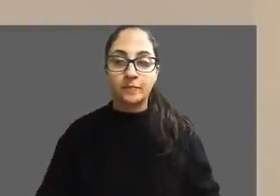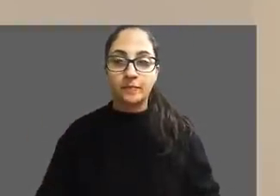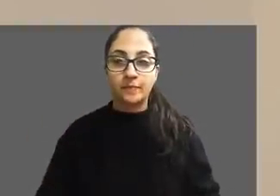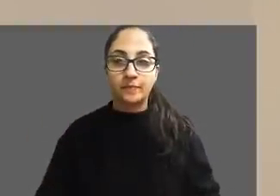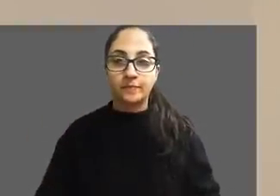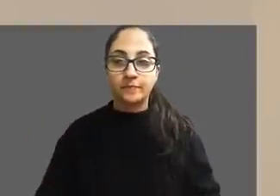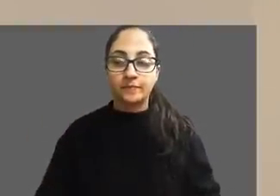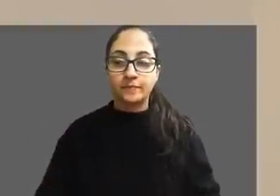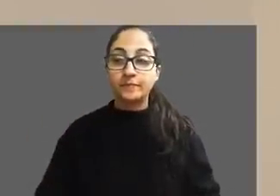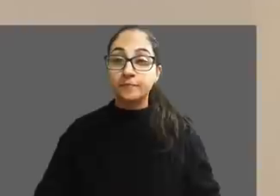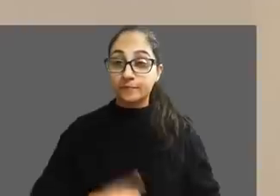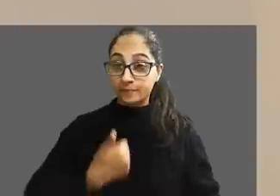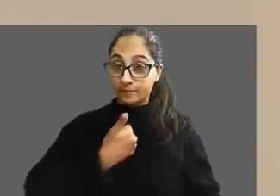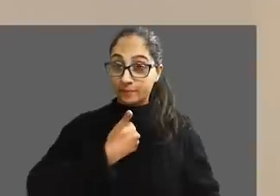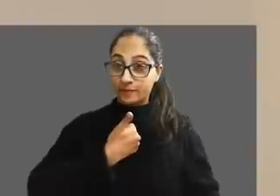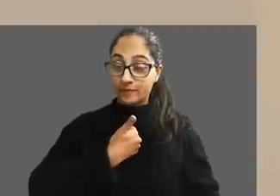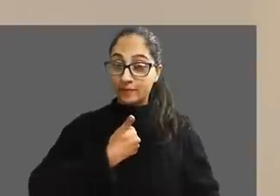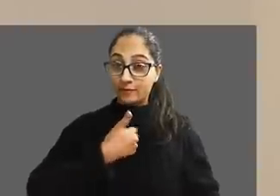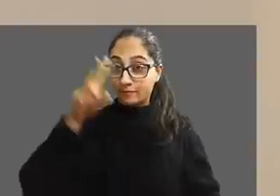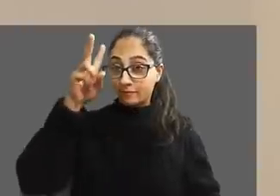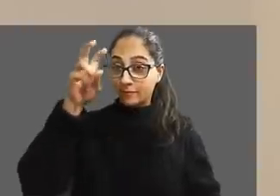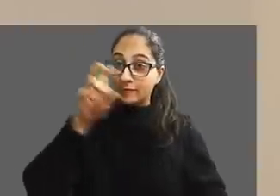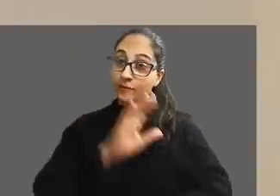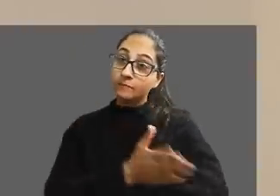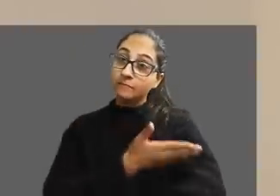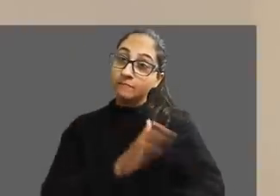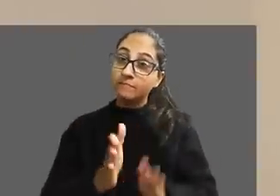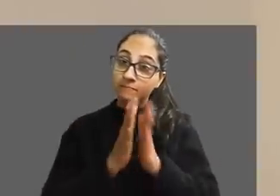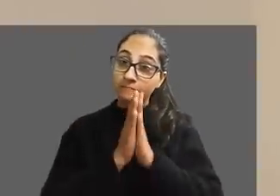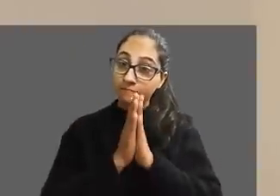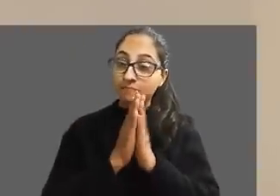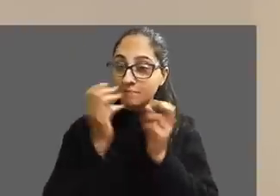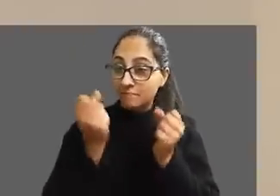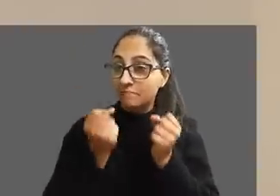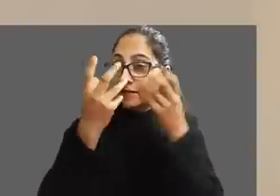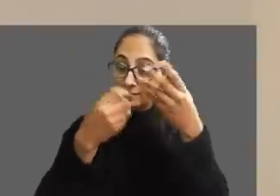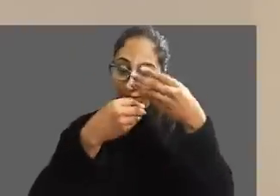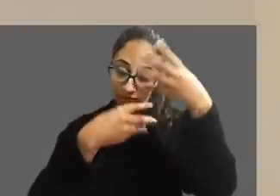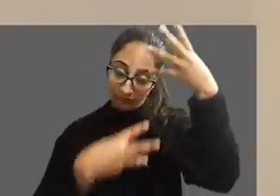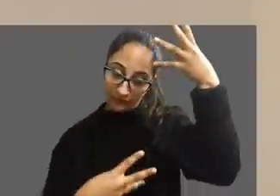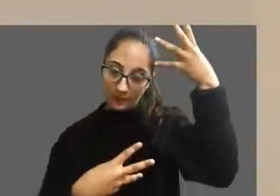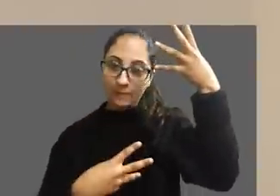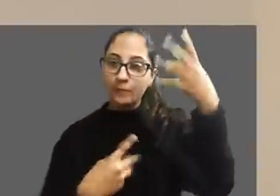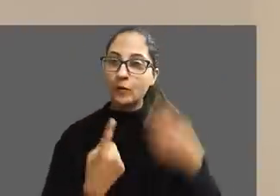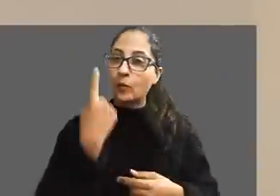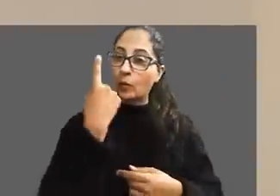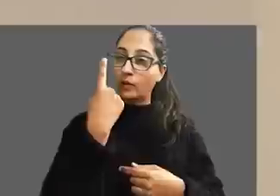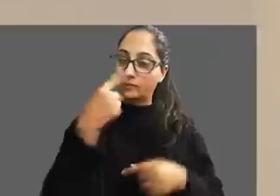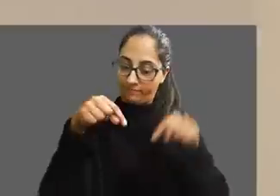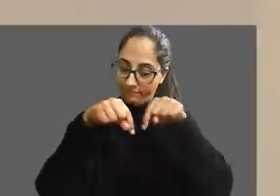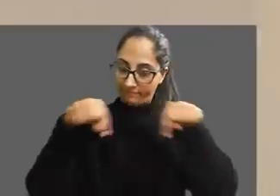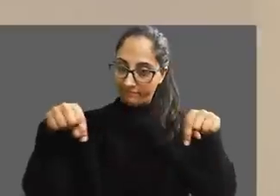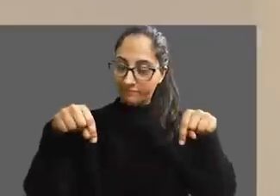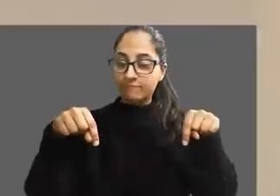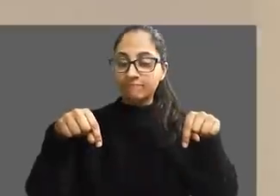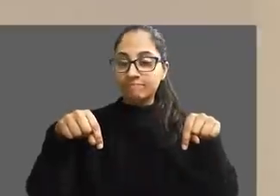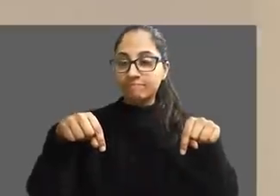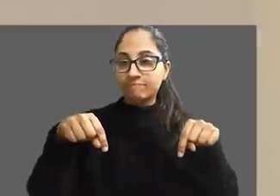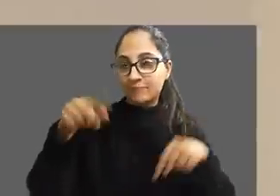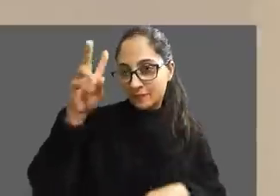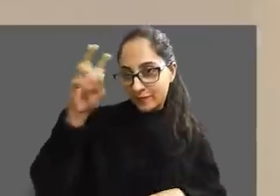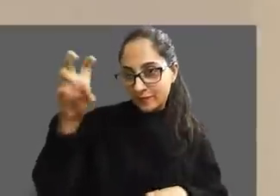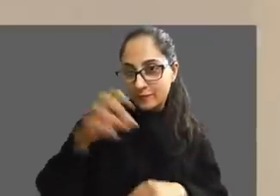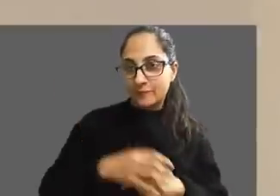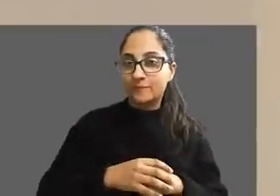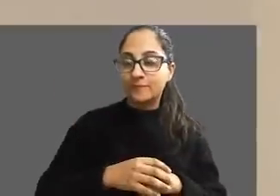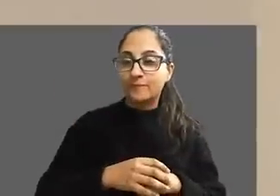favorite Ginans, but this one is very, very close to my heart. And in this Ginan, Peer Sadardin has very